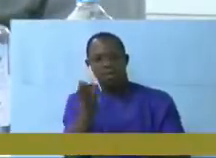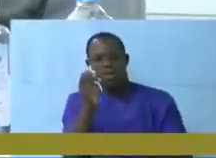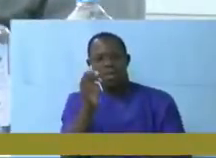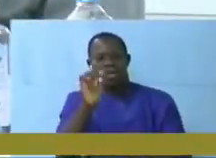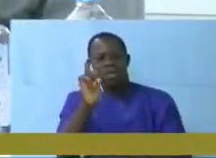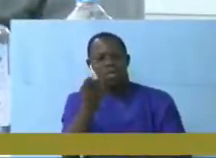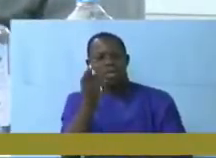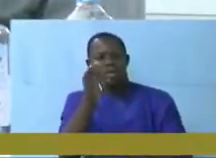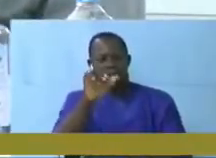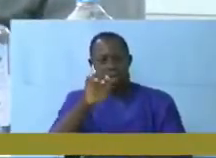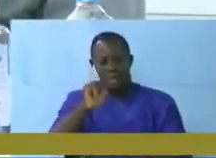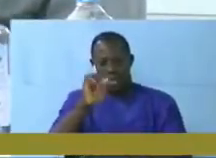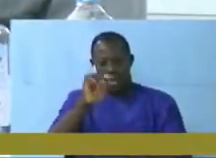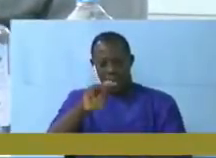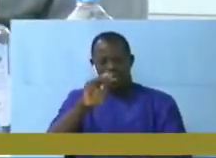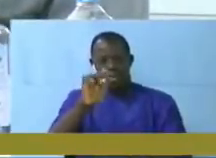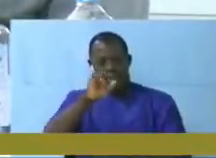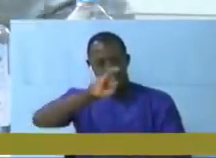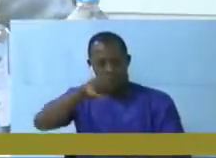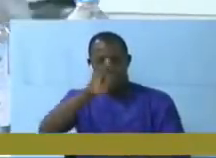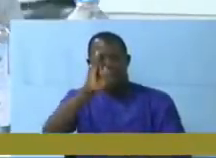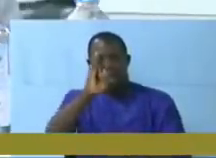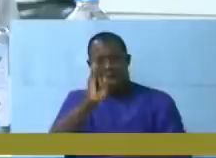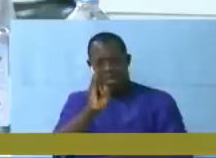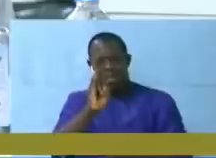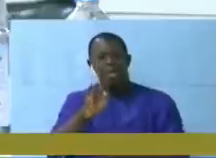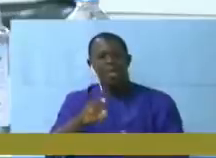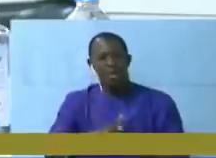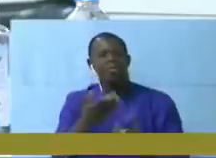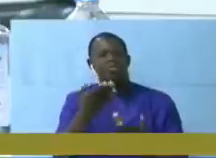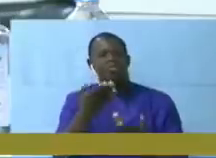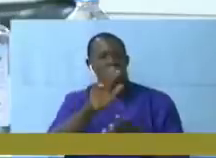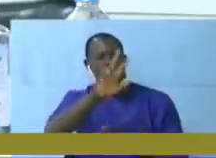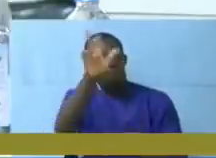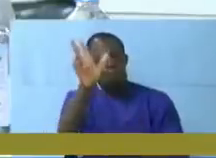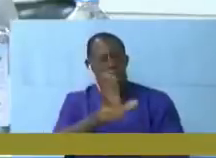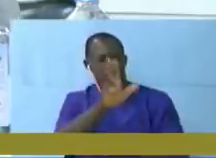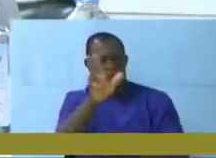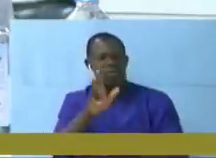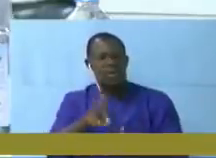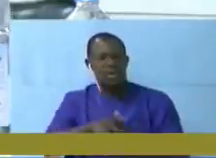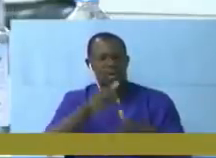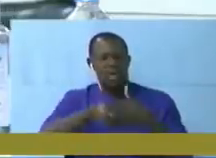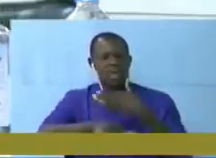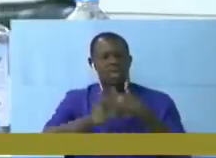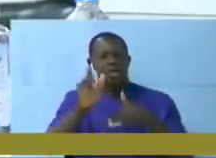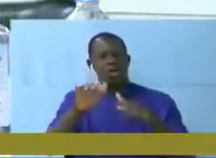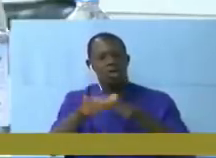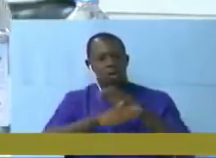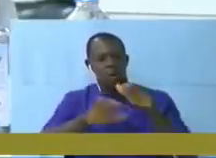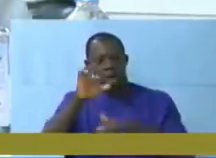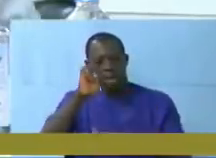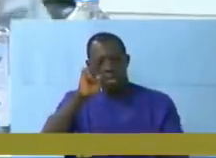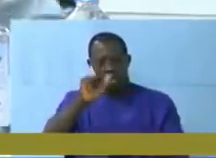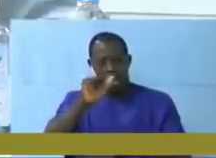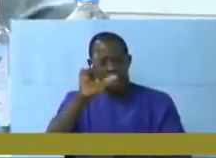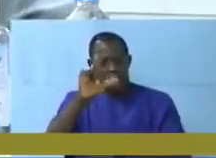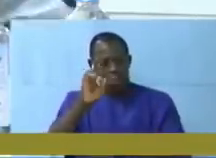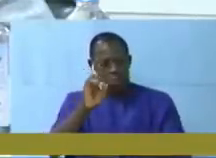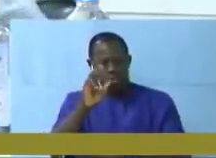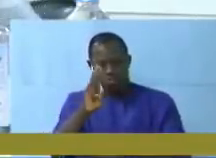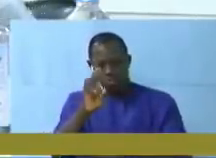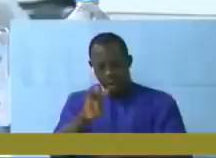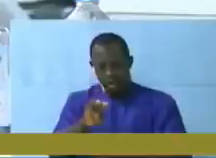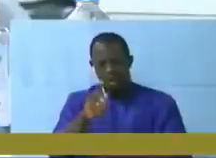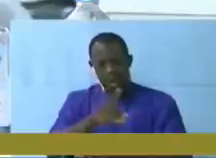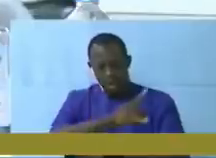Wolof. G-E-N-J-I. Genji Wolof. In the Lower Salem district, just about 3-4 kilometers away from Kaur. Mangi judo ci ben dekk